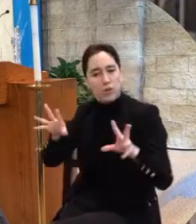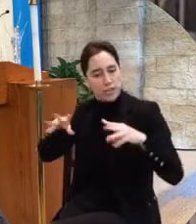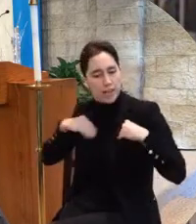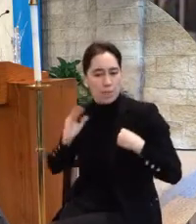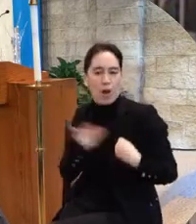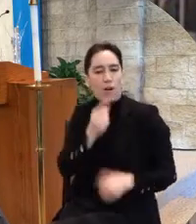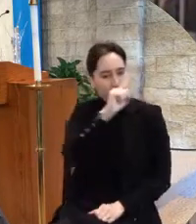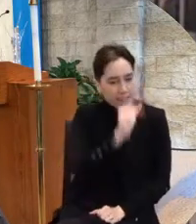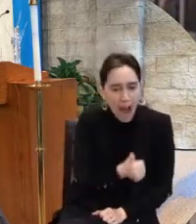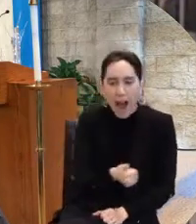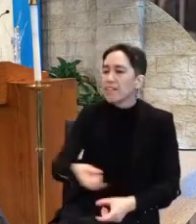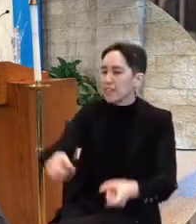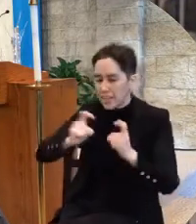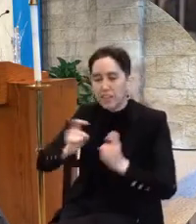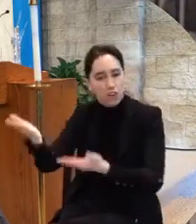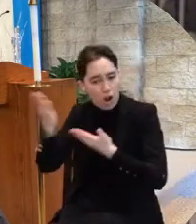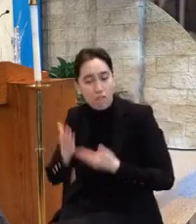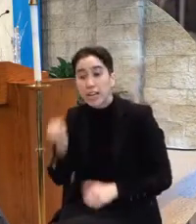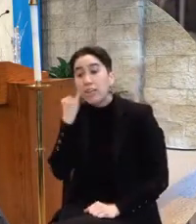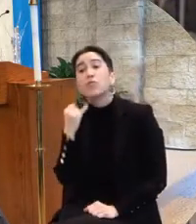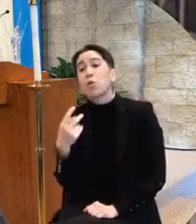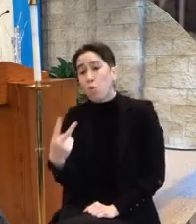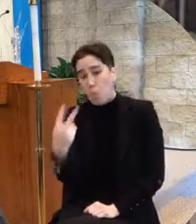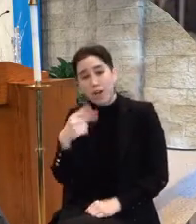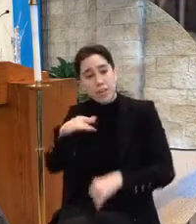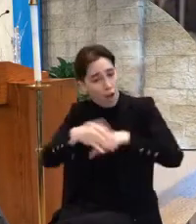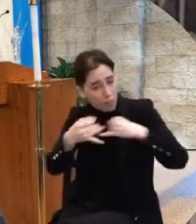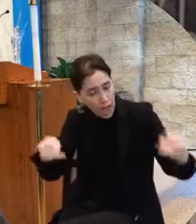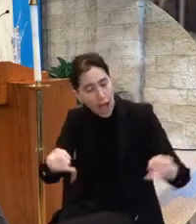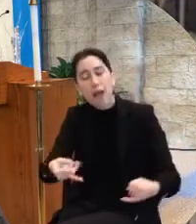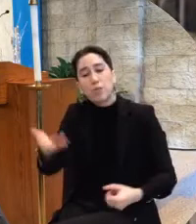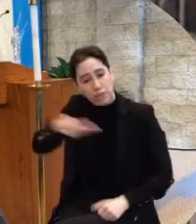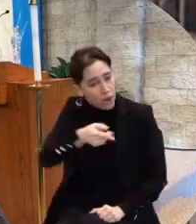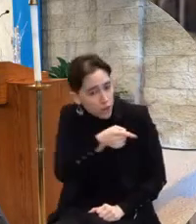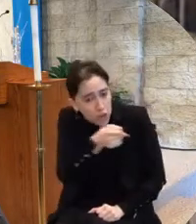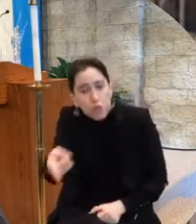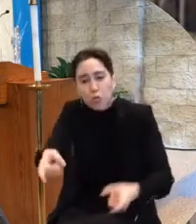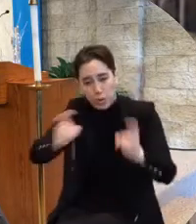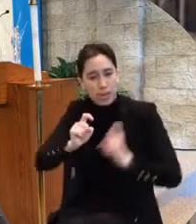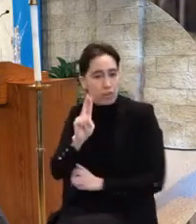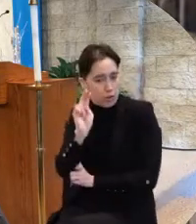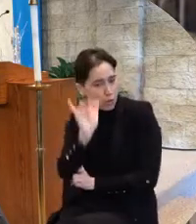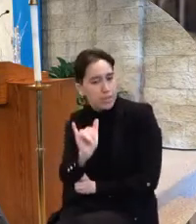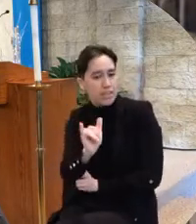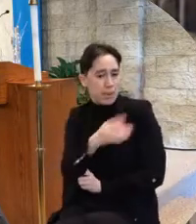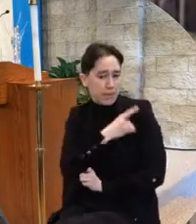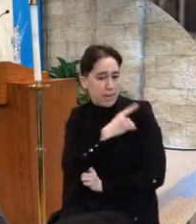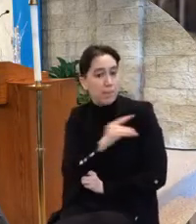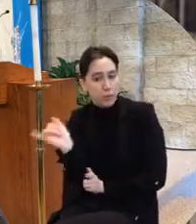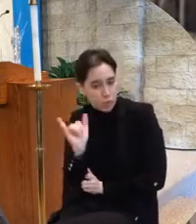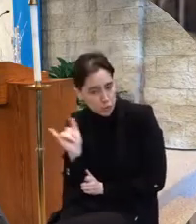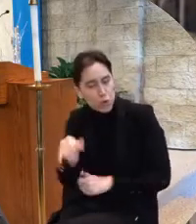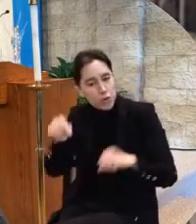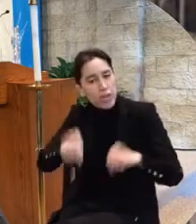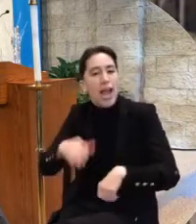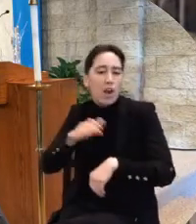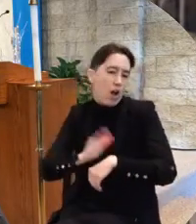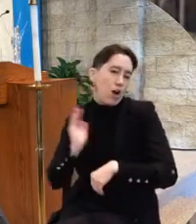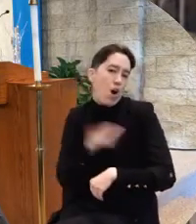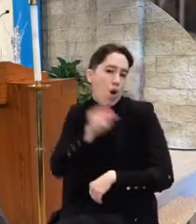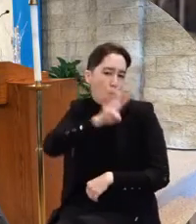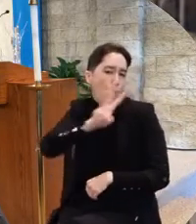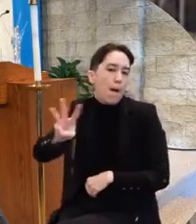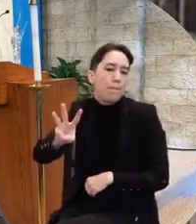with us today, we invite you to make a gift to Unity Minneapolis as well. You can do so on our secured website. So let us just go